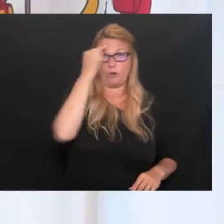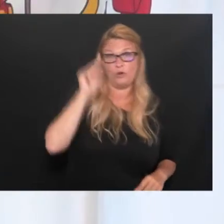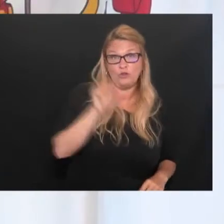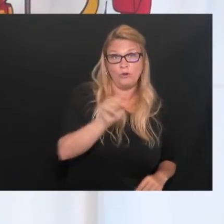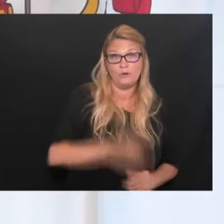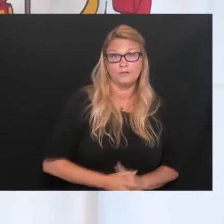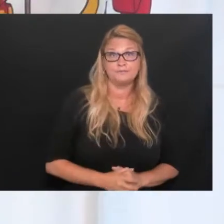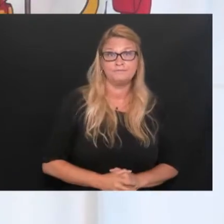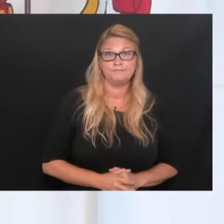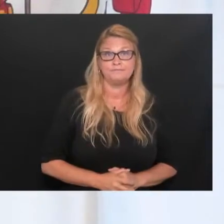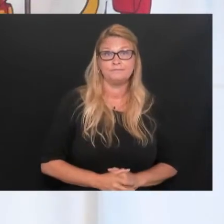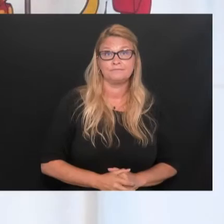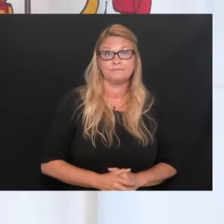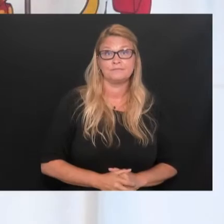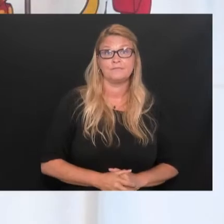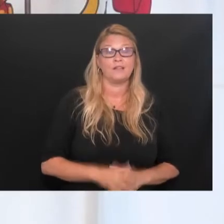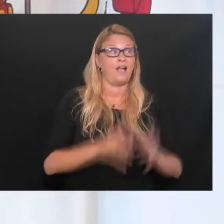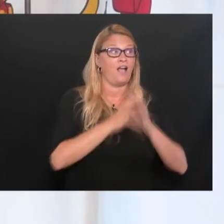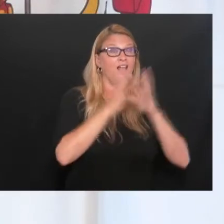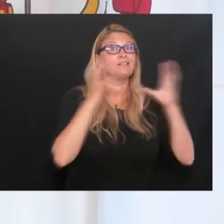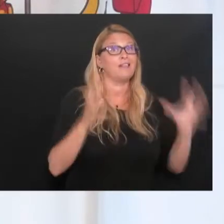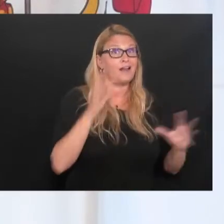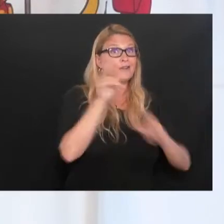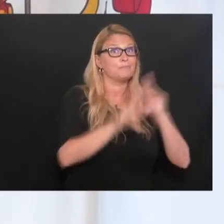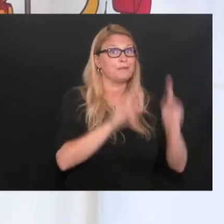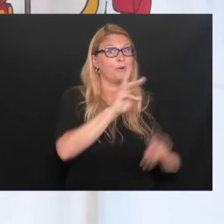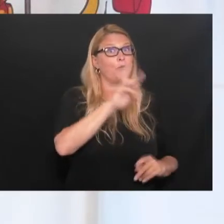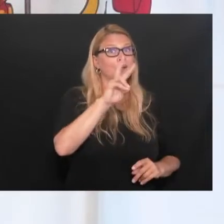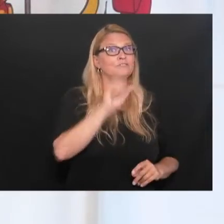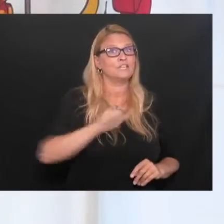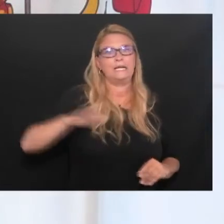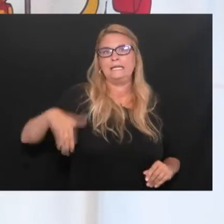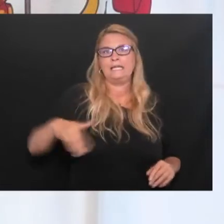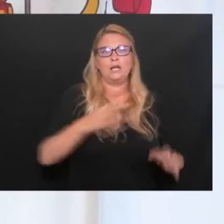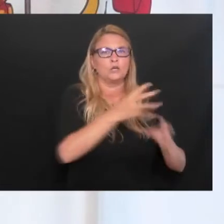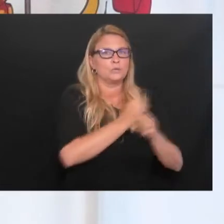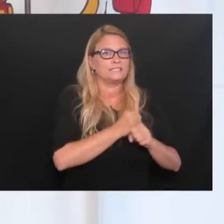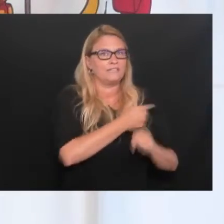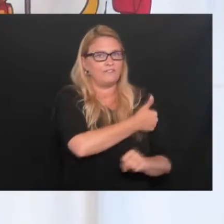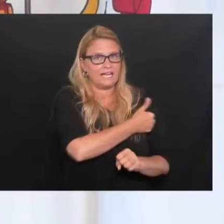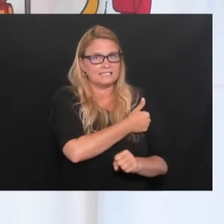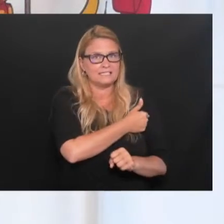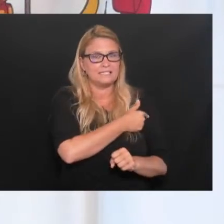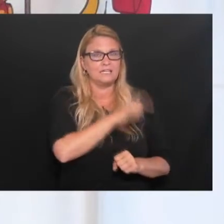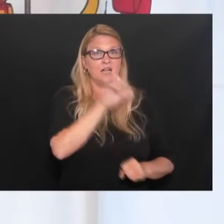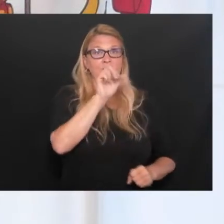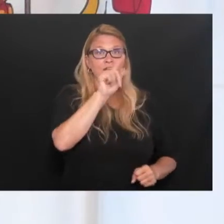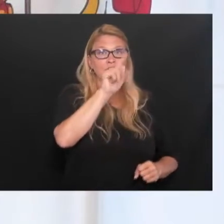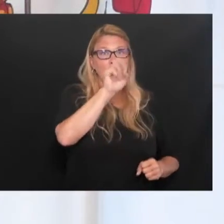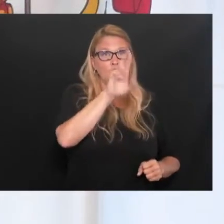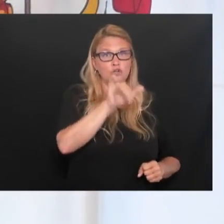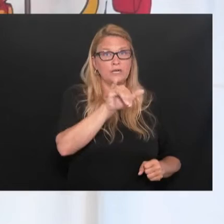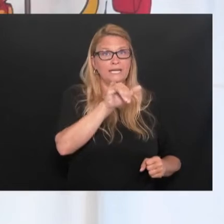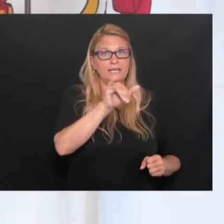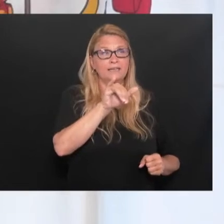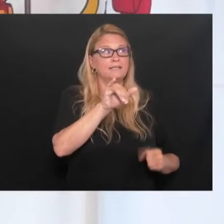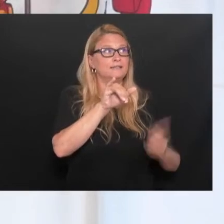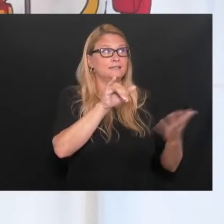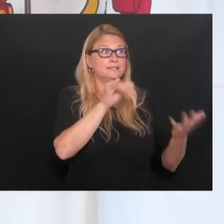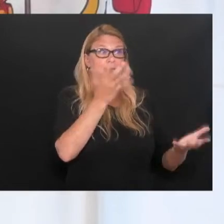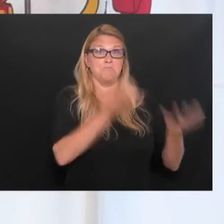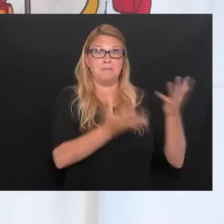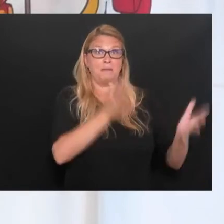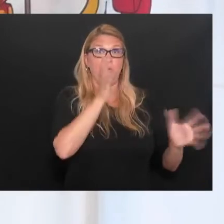death lottery with a bunch of West Virginians that have not taken the vaccine. And when the lottery thing spins, it's going to